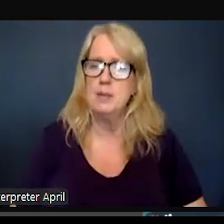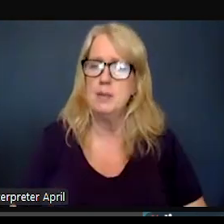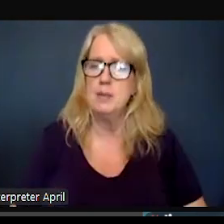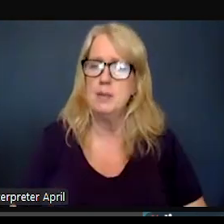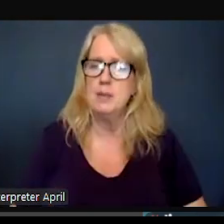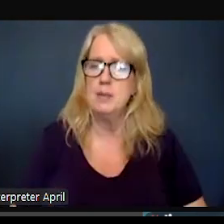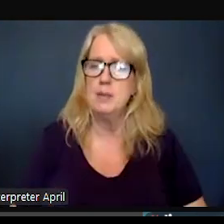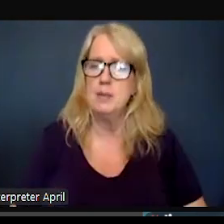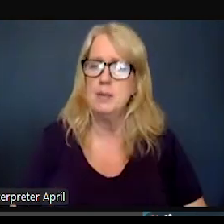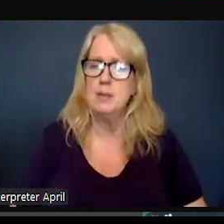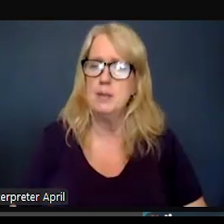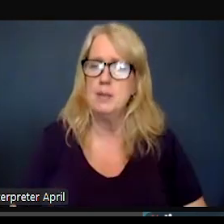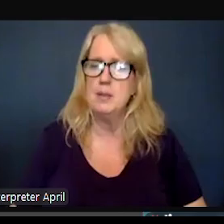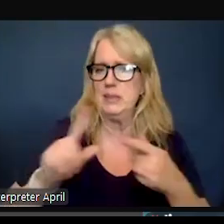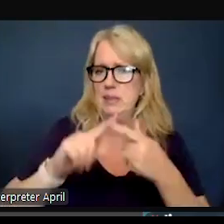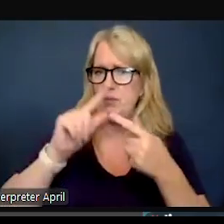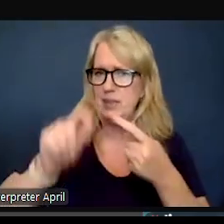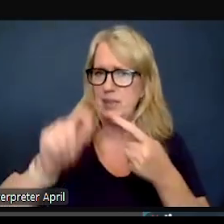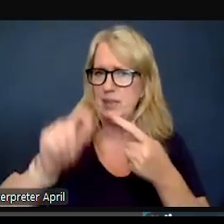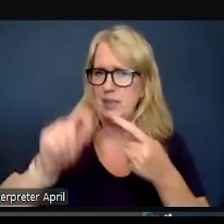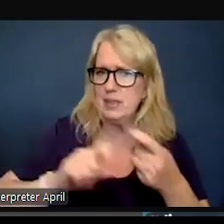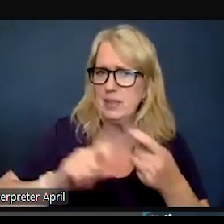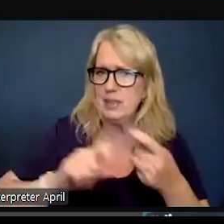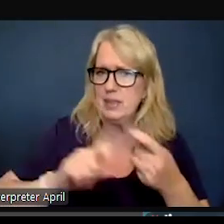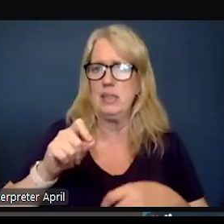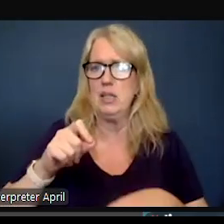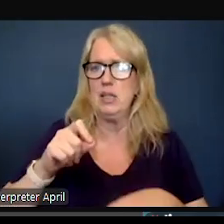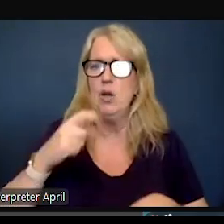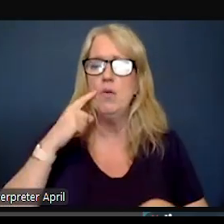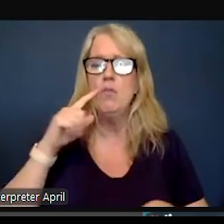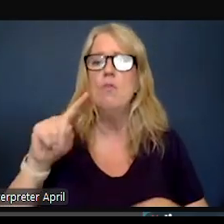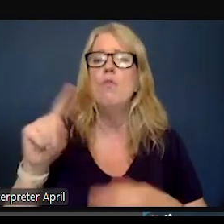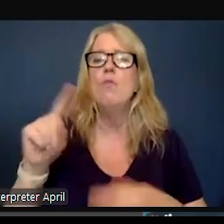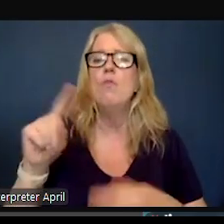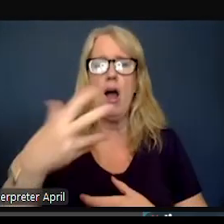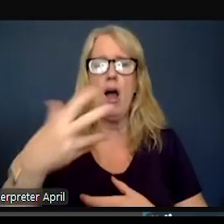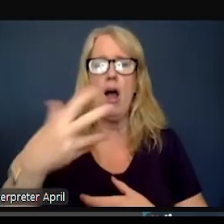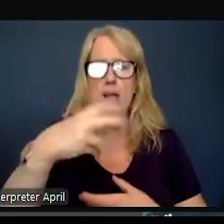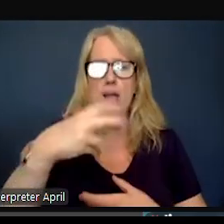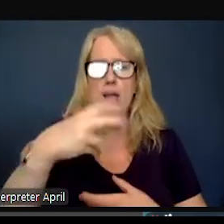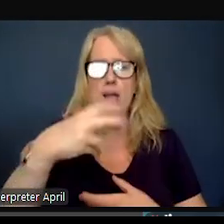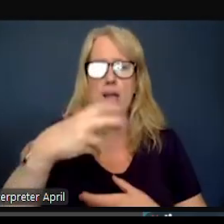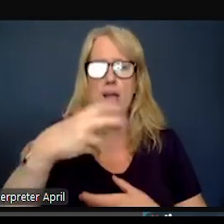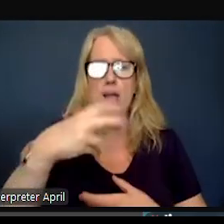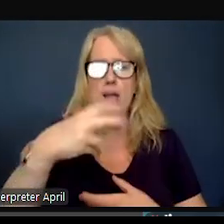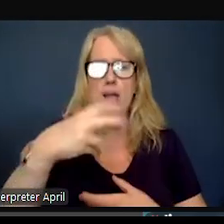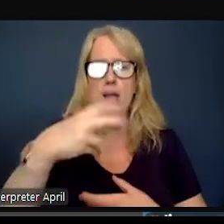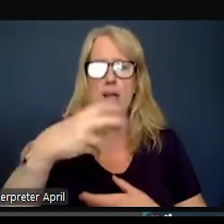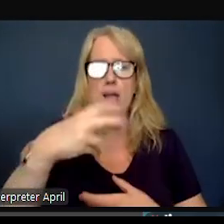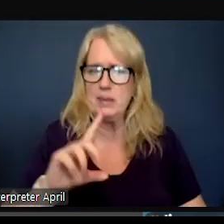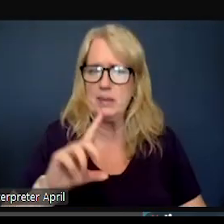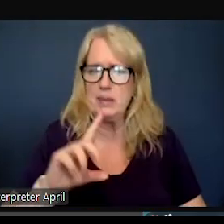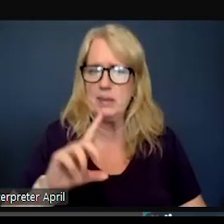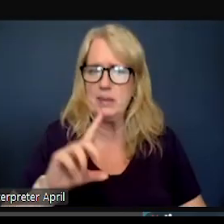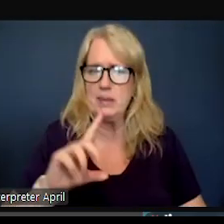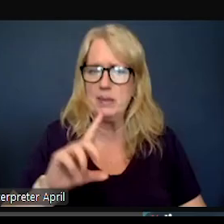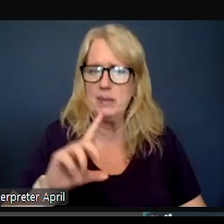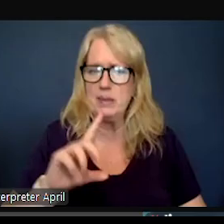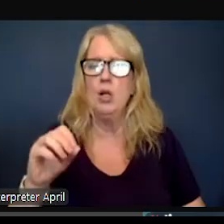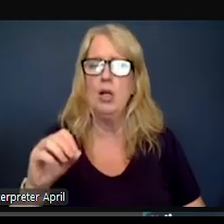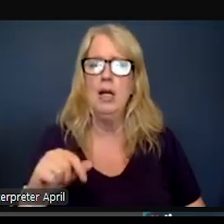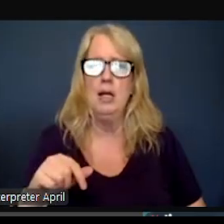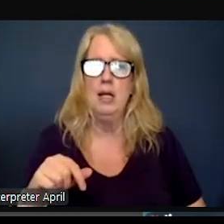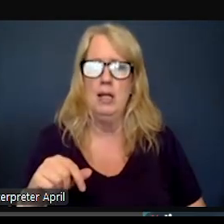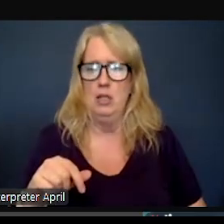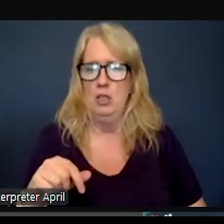assessments specifically for autism spectrum disorders. And so, a lot of times we